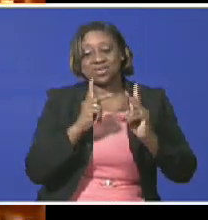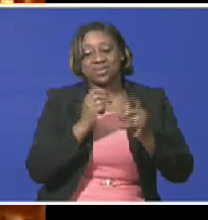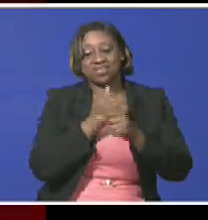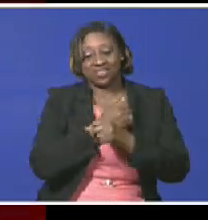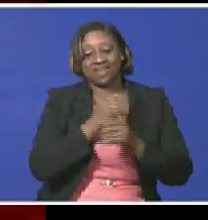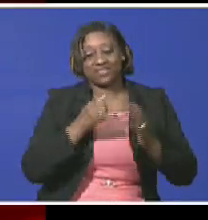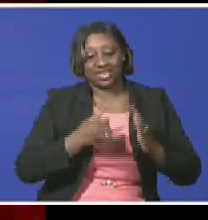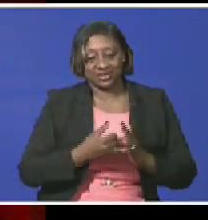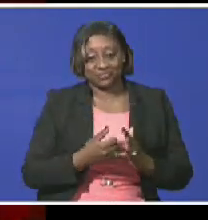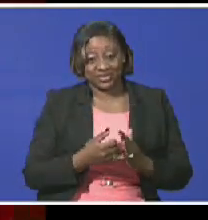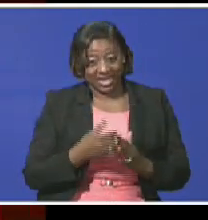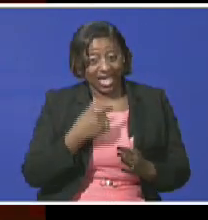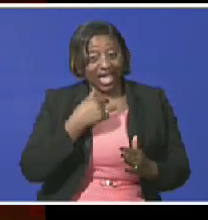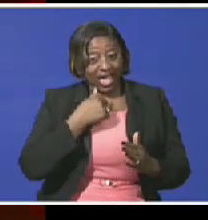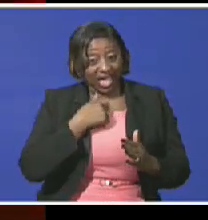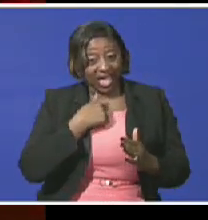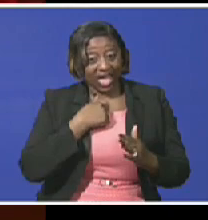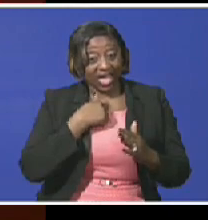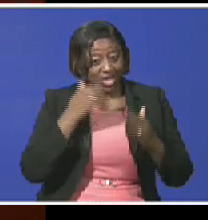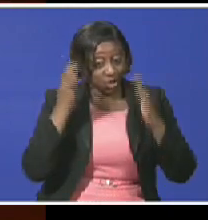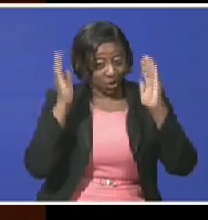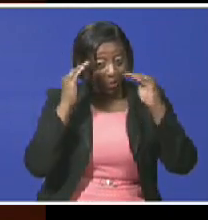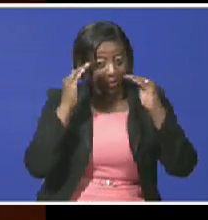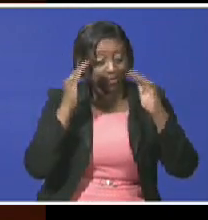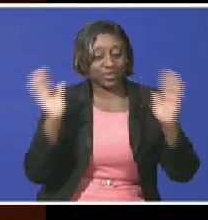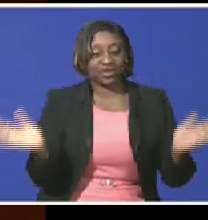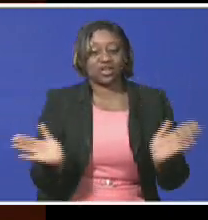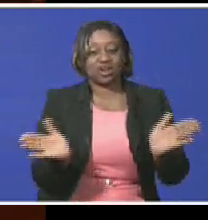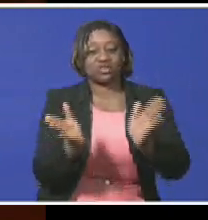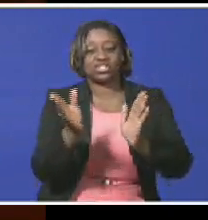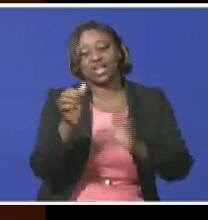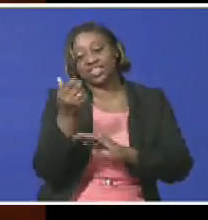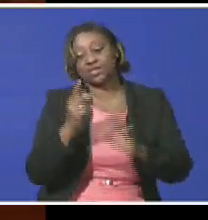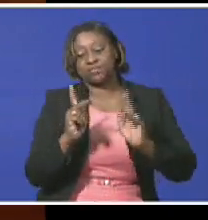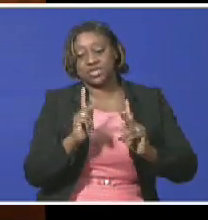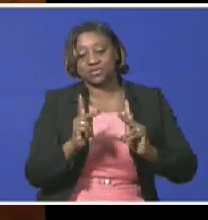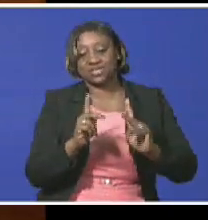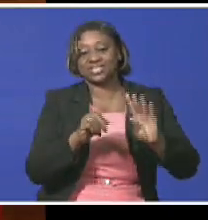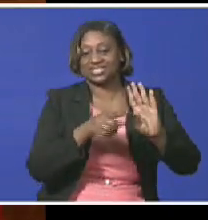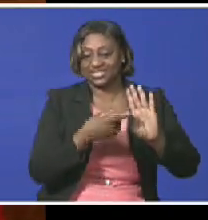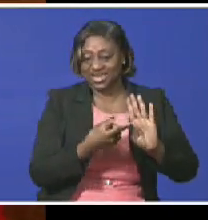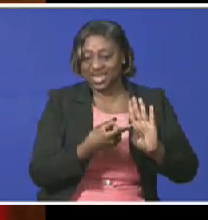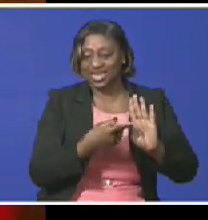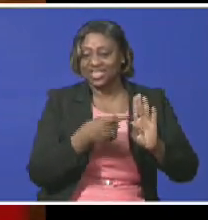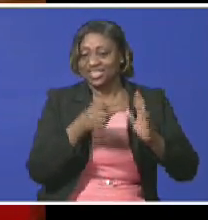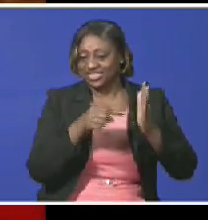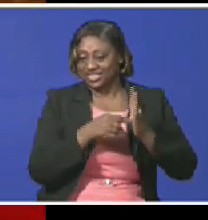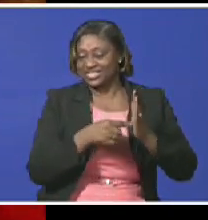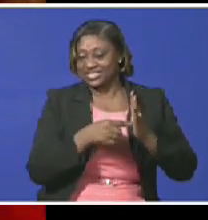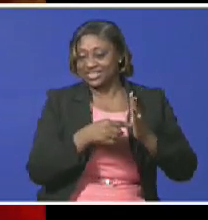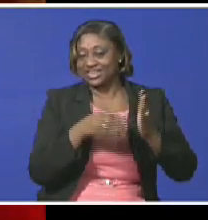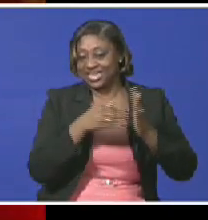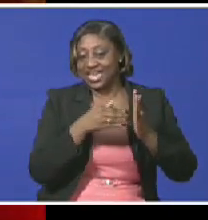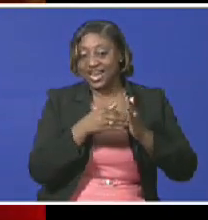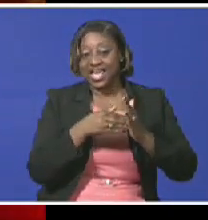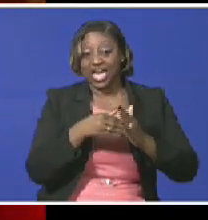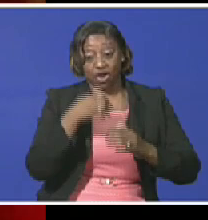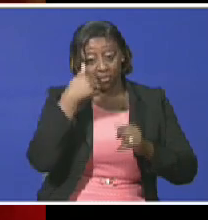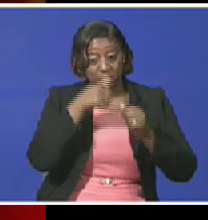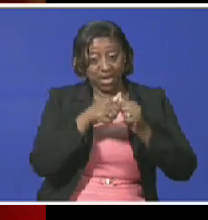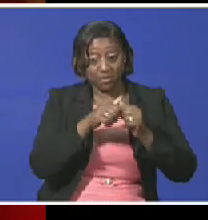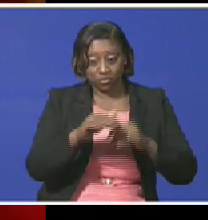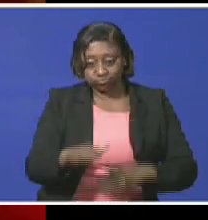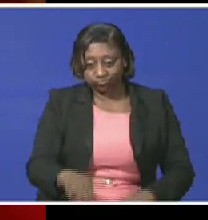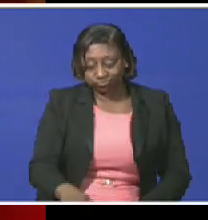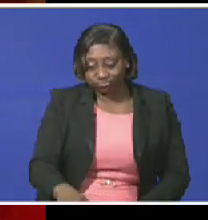spirit. I hope that it encourages other people to start up this tradition again. I remember as a child, I look